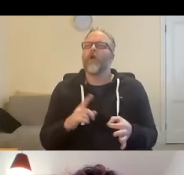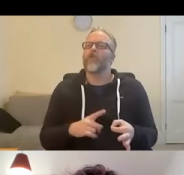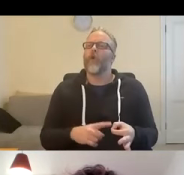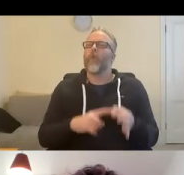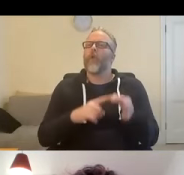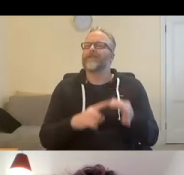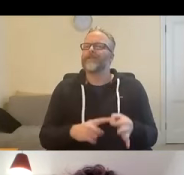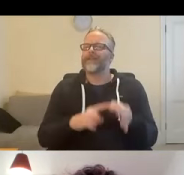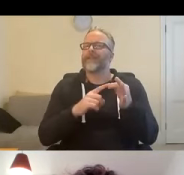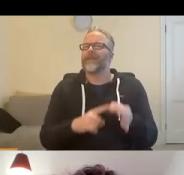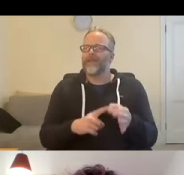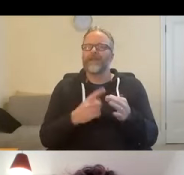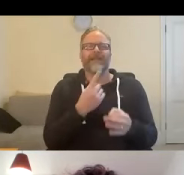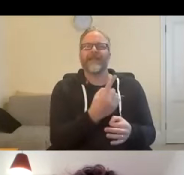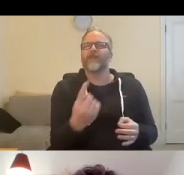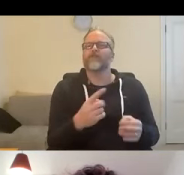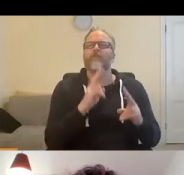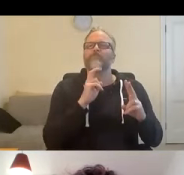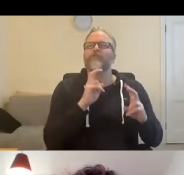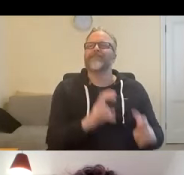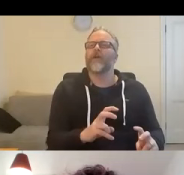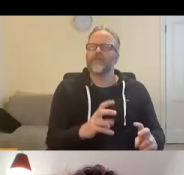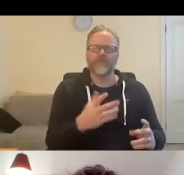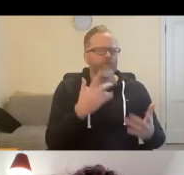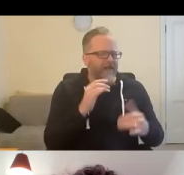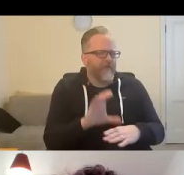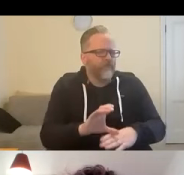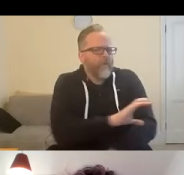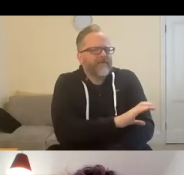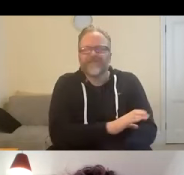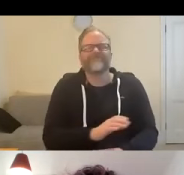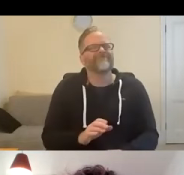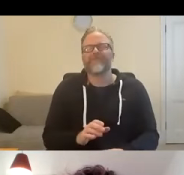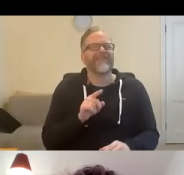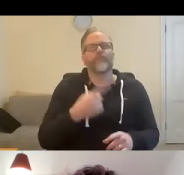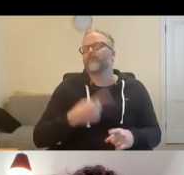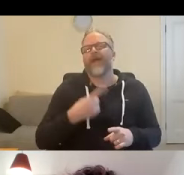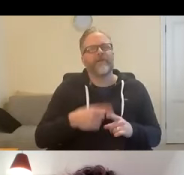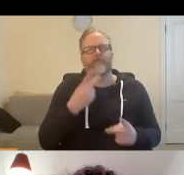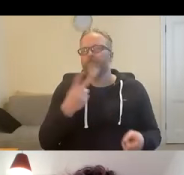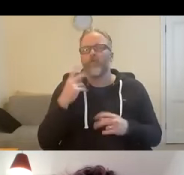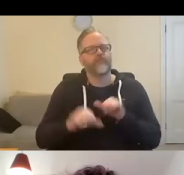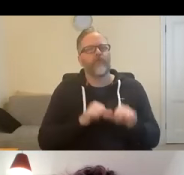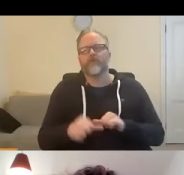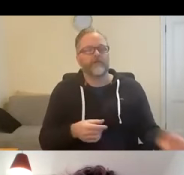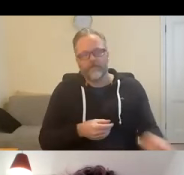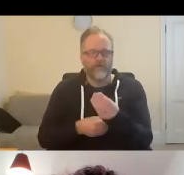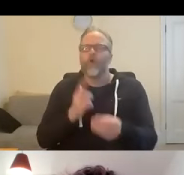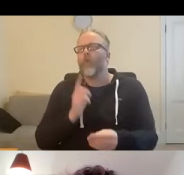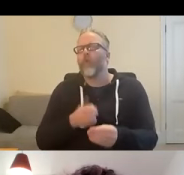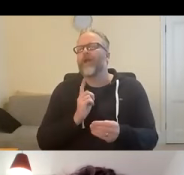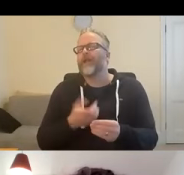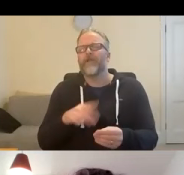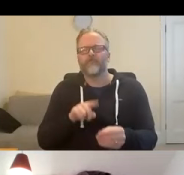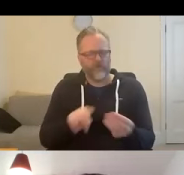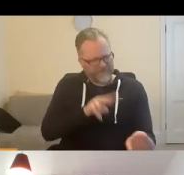the robustness of each of the pieces of the research that came out. This was very much a very rapid review process in which we quickly tried to